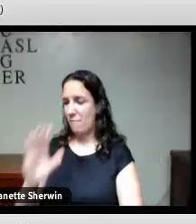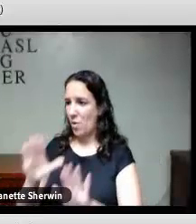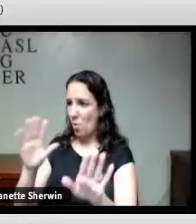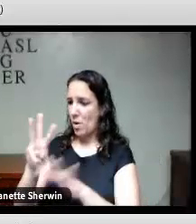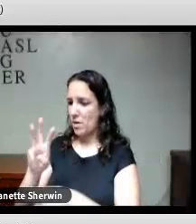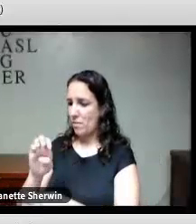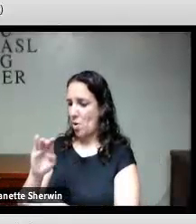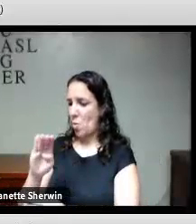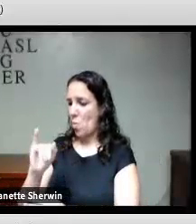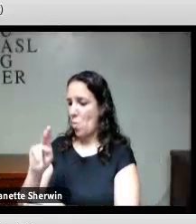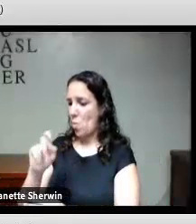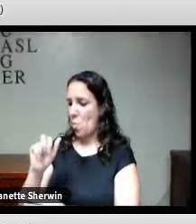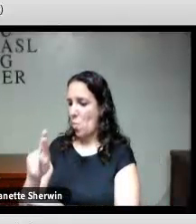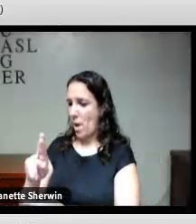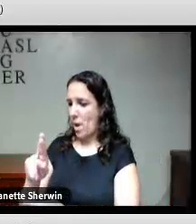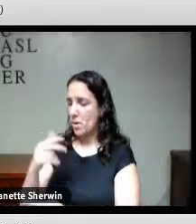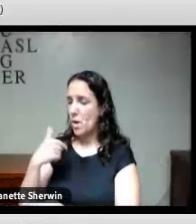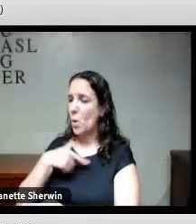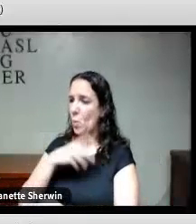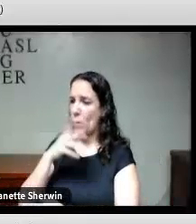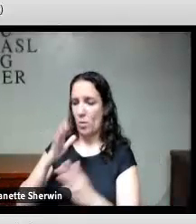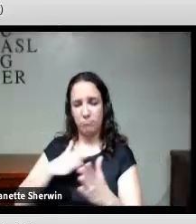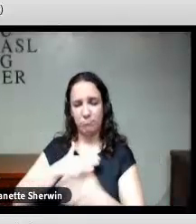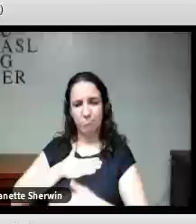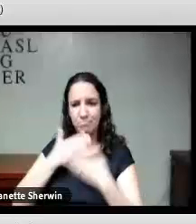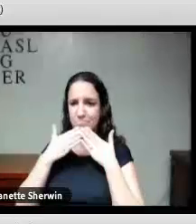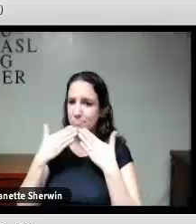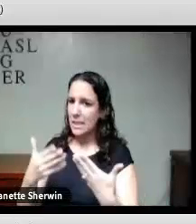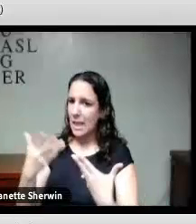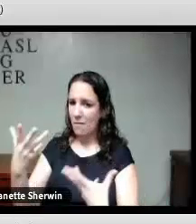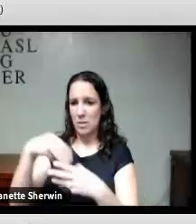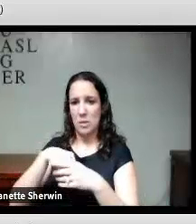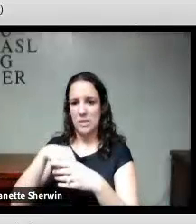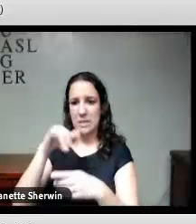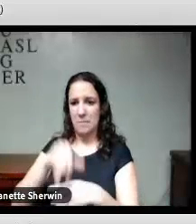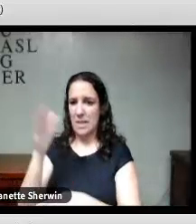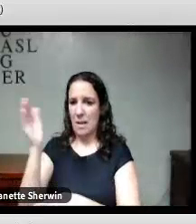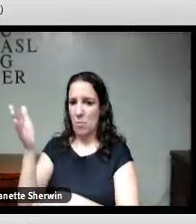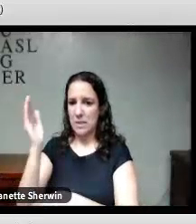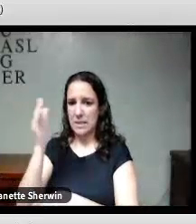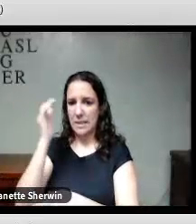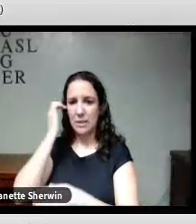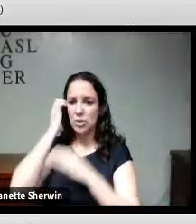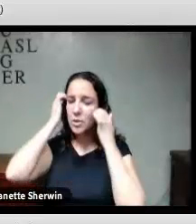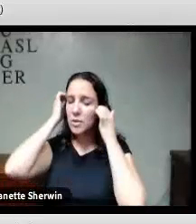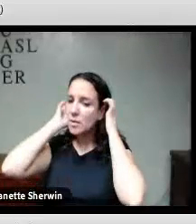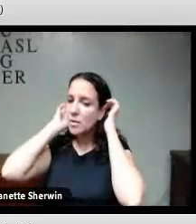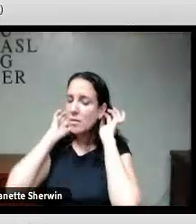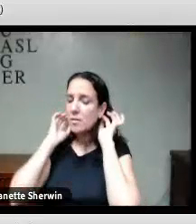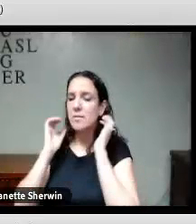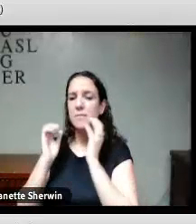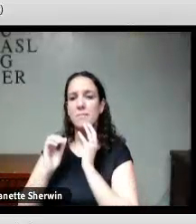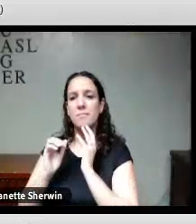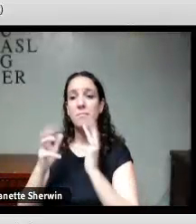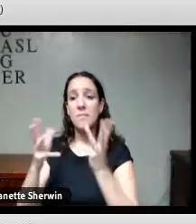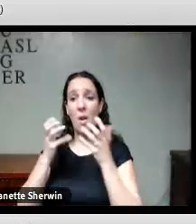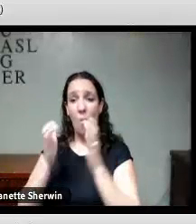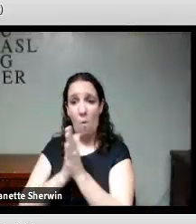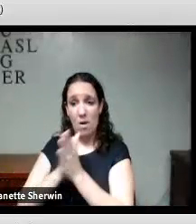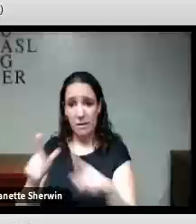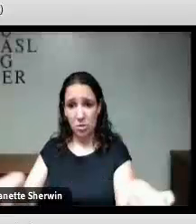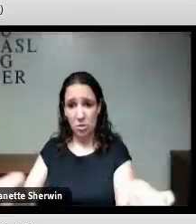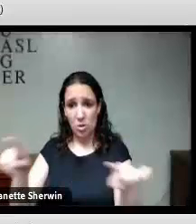to participate in this learning opportunity. Some great information and a sneak peek of what is coming up. Attendees, I would like to encourage you to join us